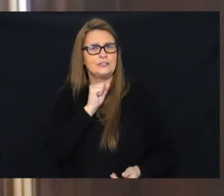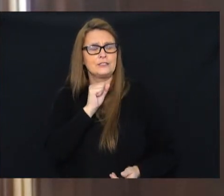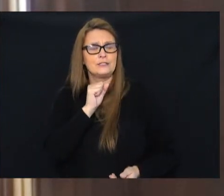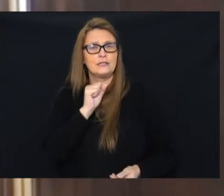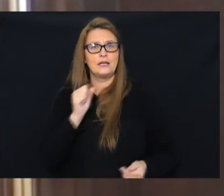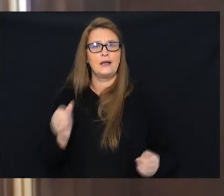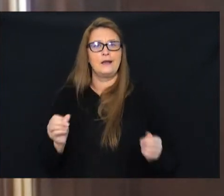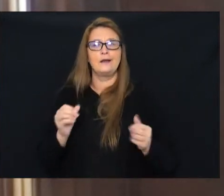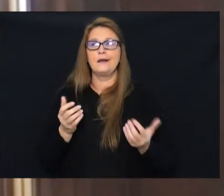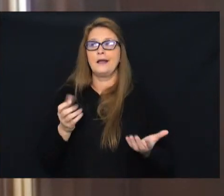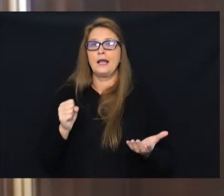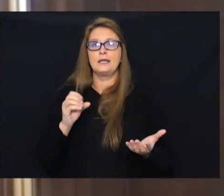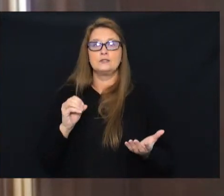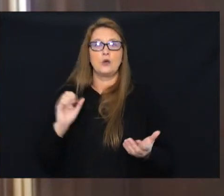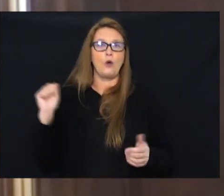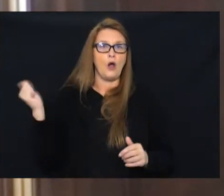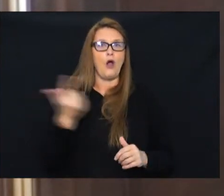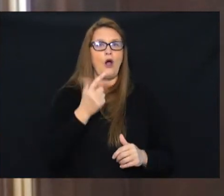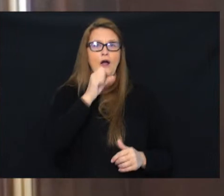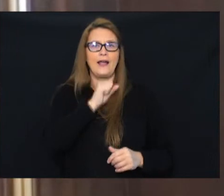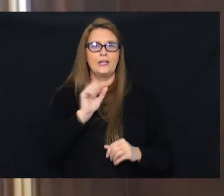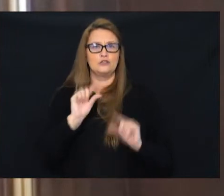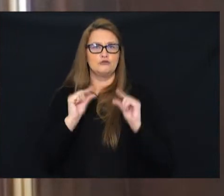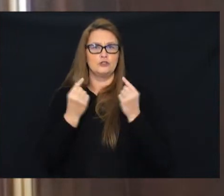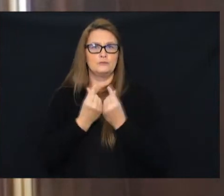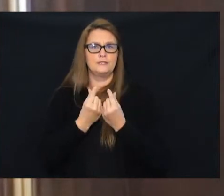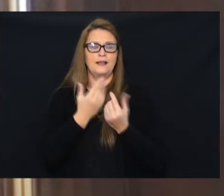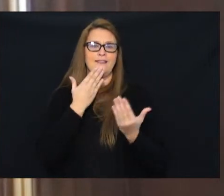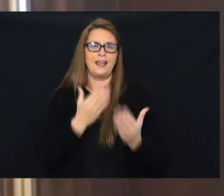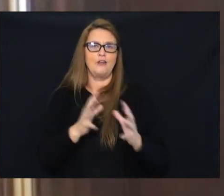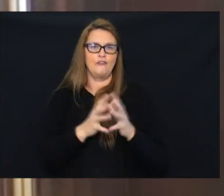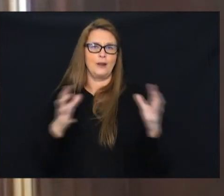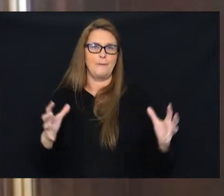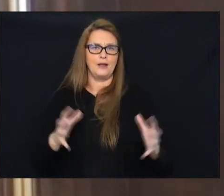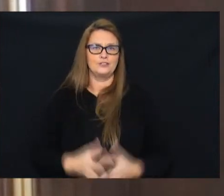be boosted in all age groups. Thank you very much.